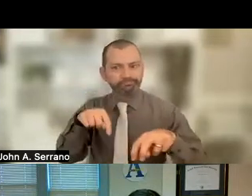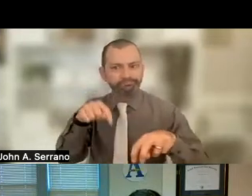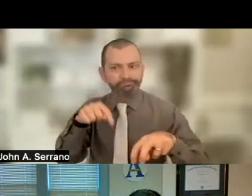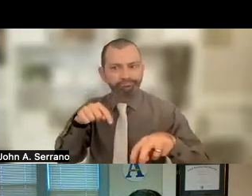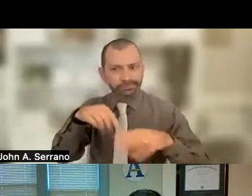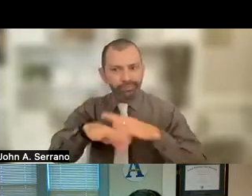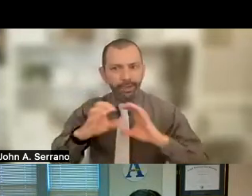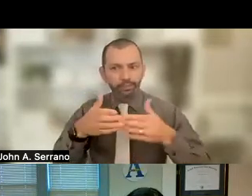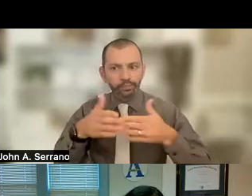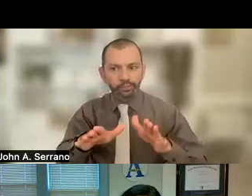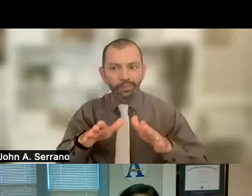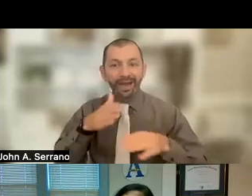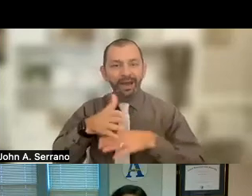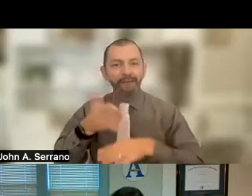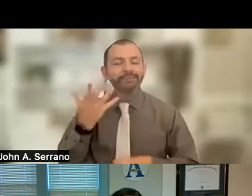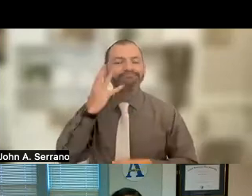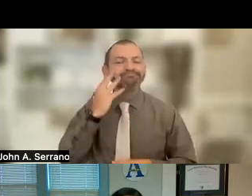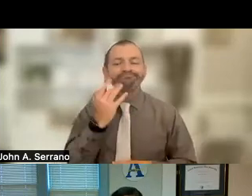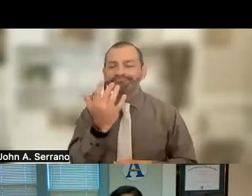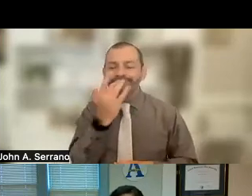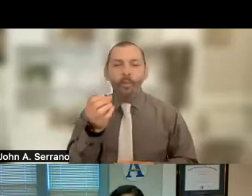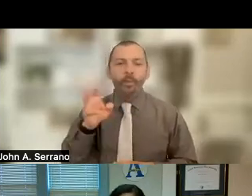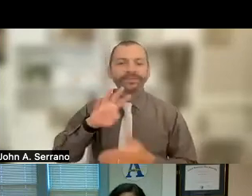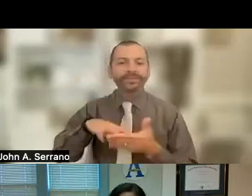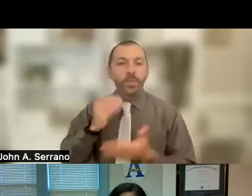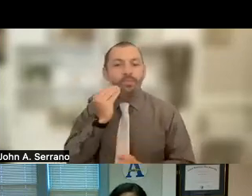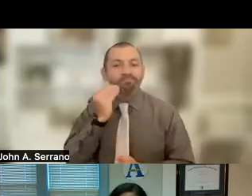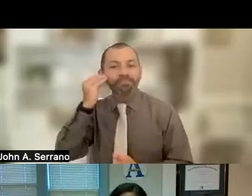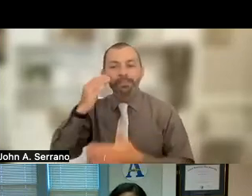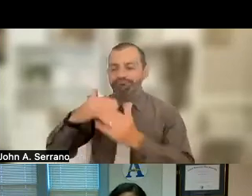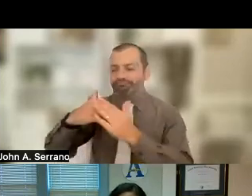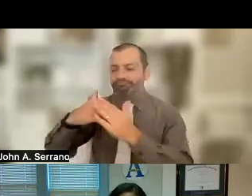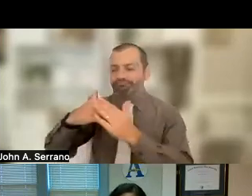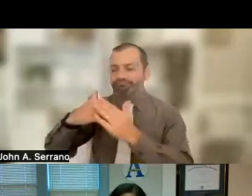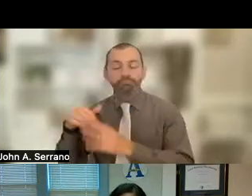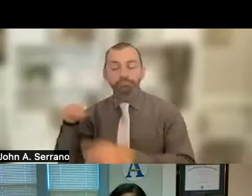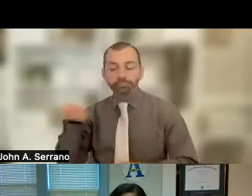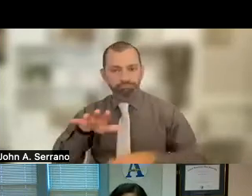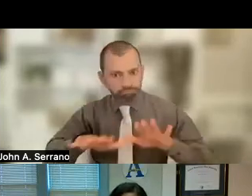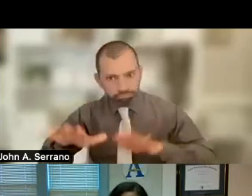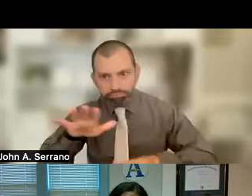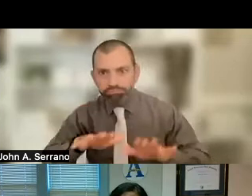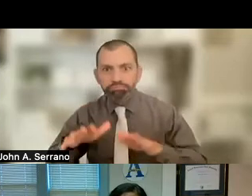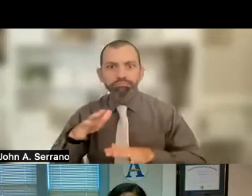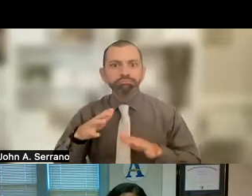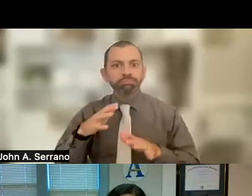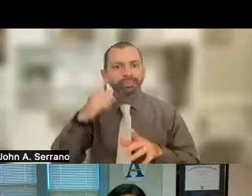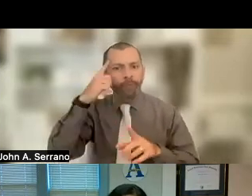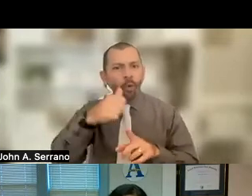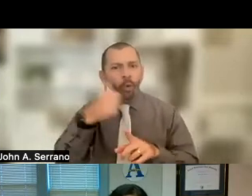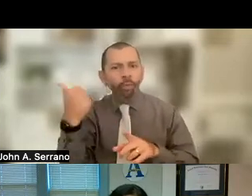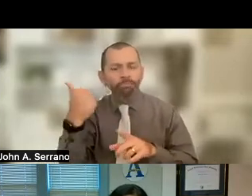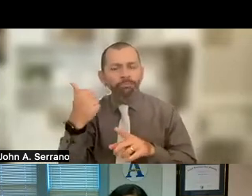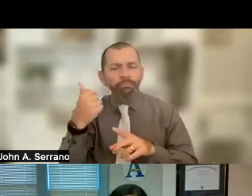The next struggle is about students transitioning back to being in the classroom after having a little more flexibility on their own at